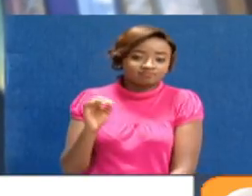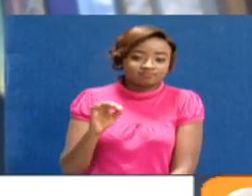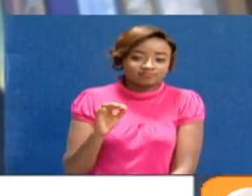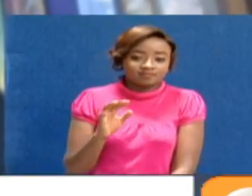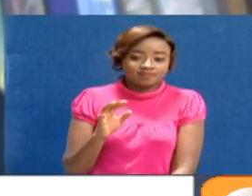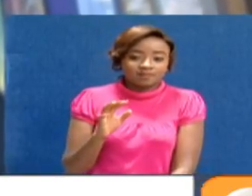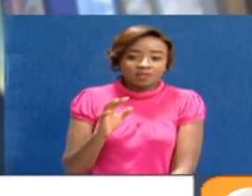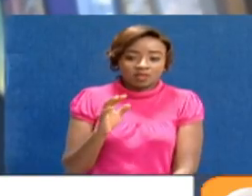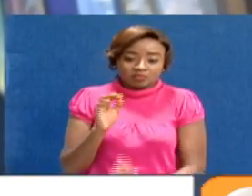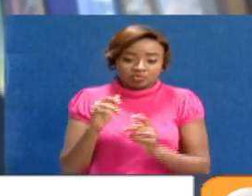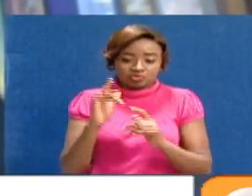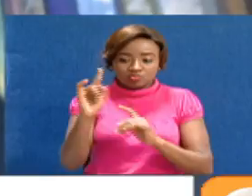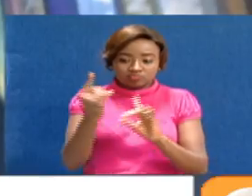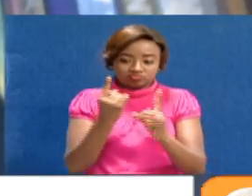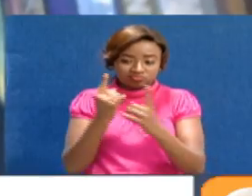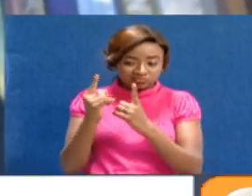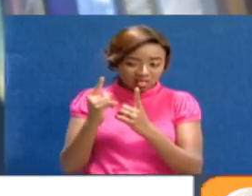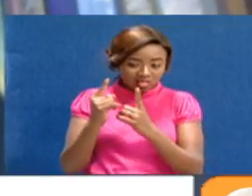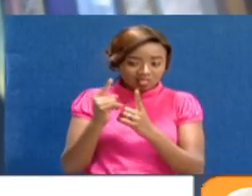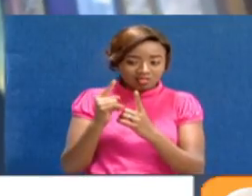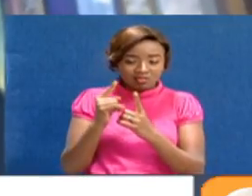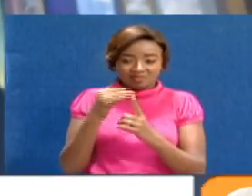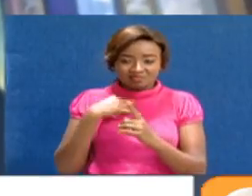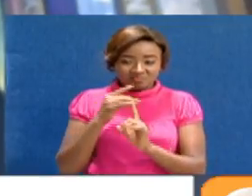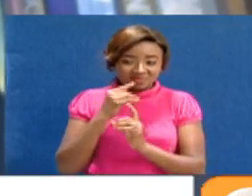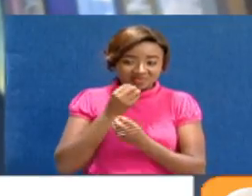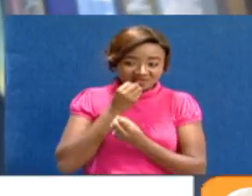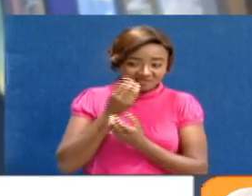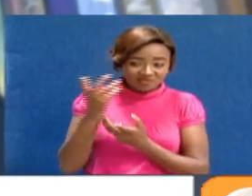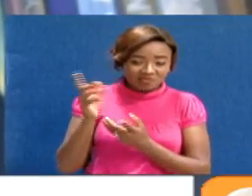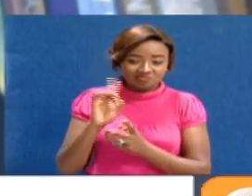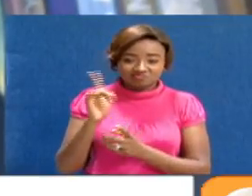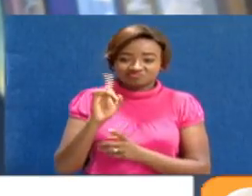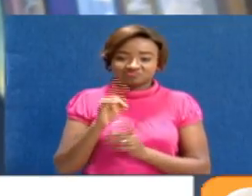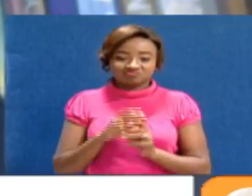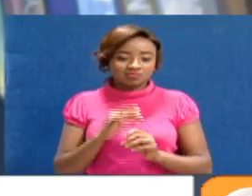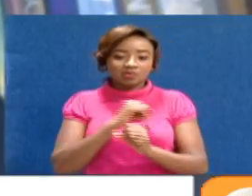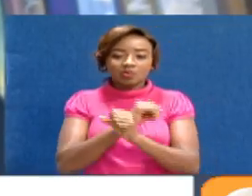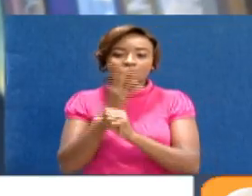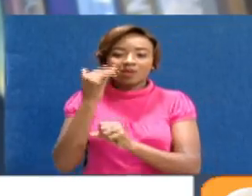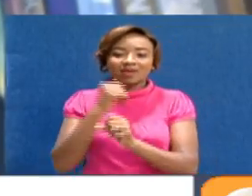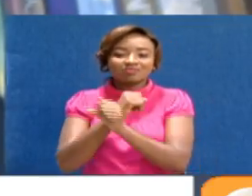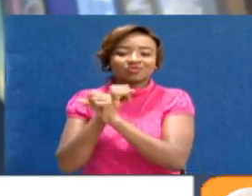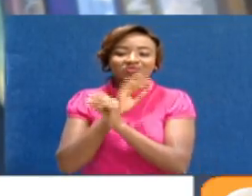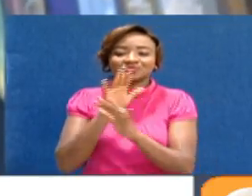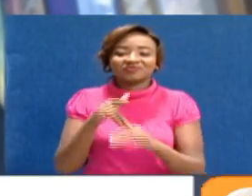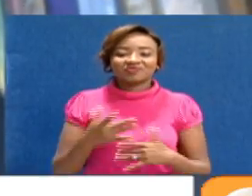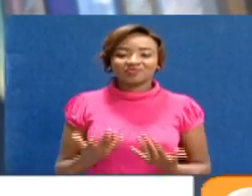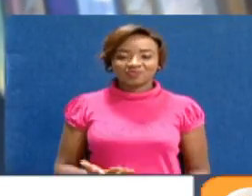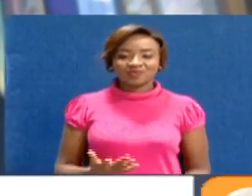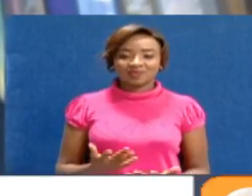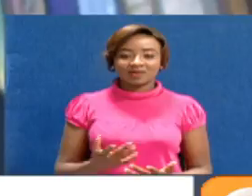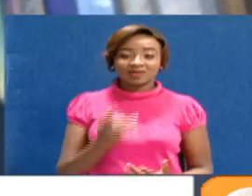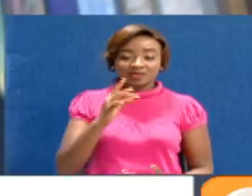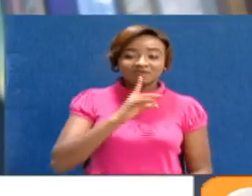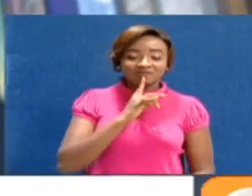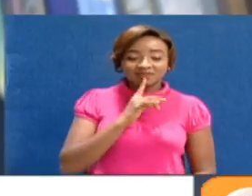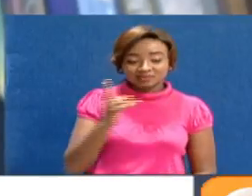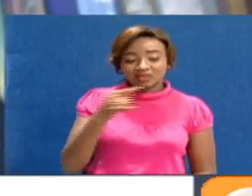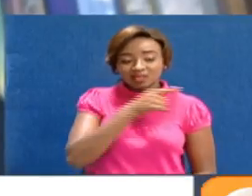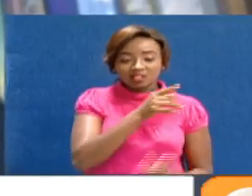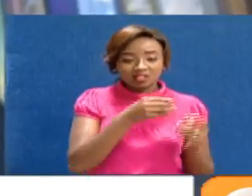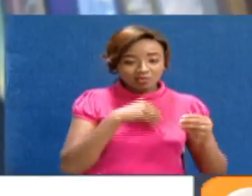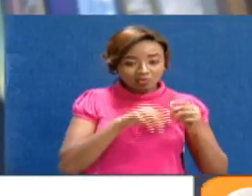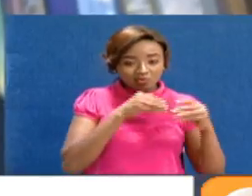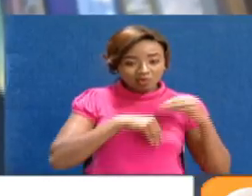sufficiently to be able to come forth with cases of corruption. Okay. We don't have a whistleblower protection law in place at the moment. There's one that has